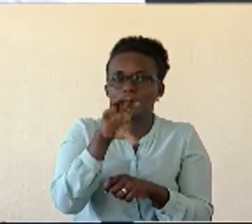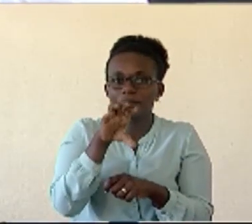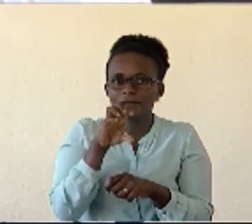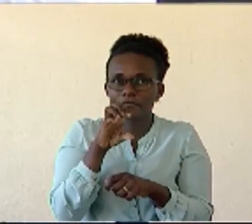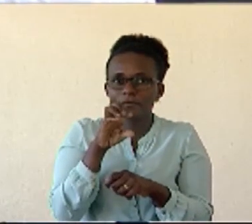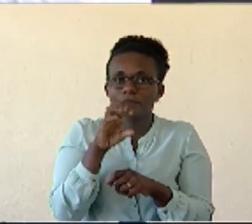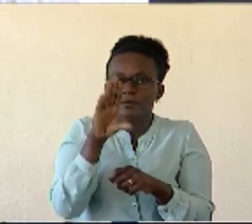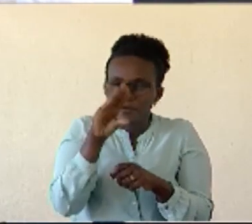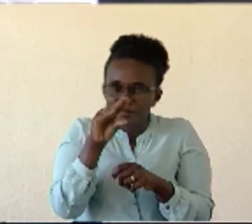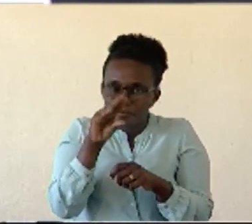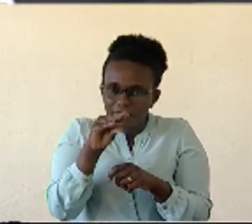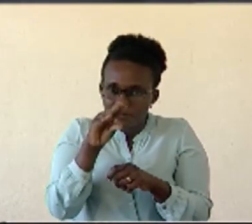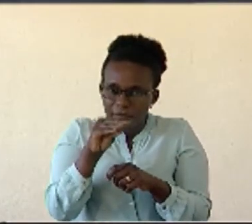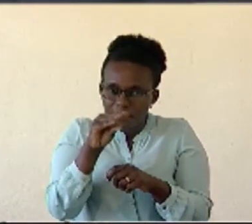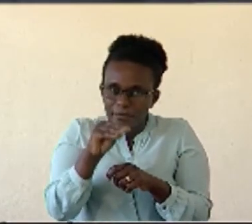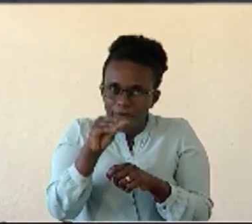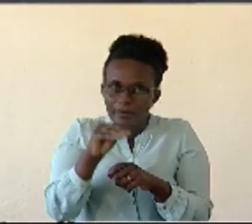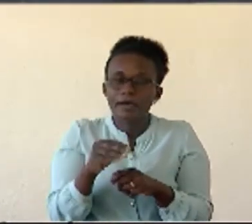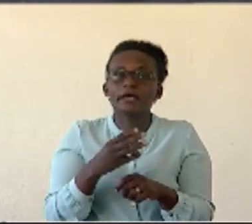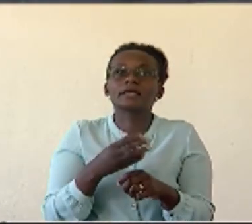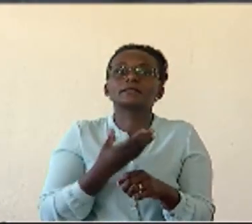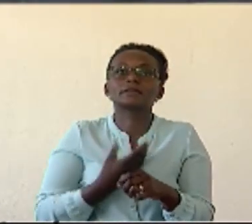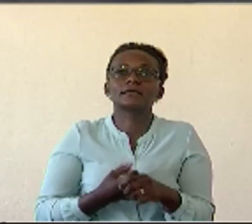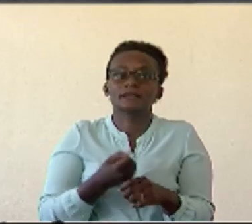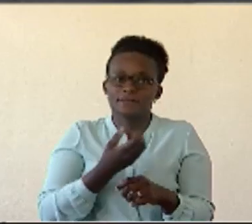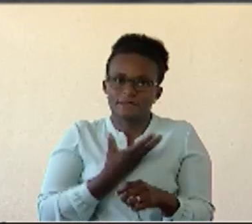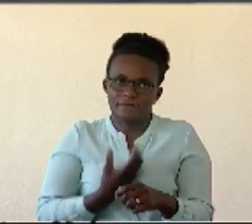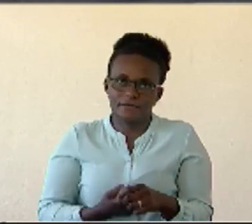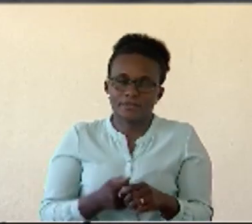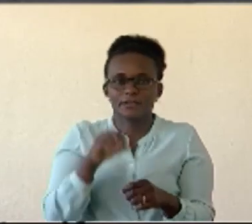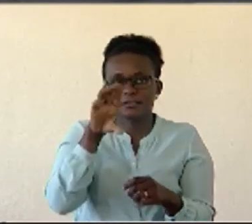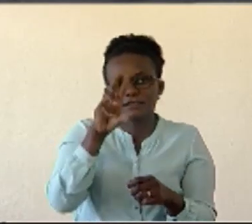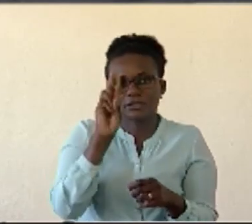reduce in size. And then you have the cathode.